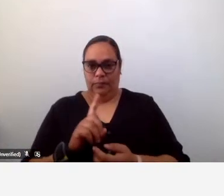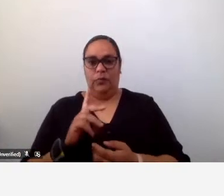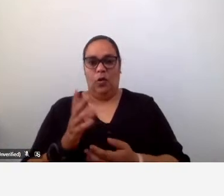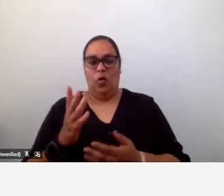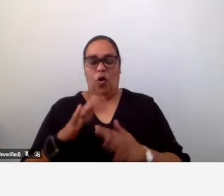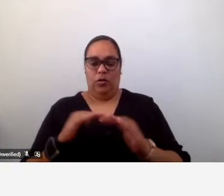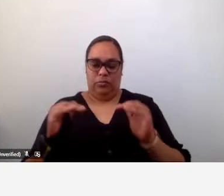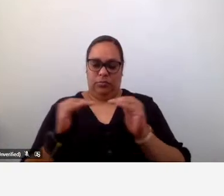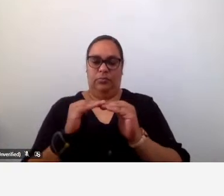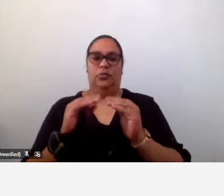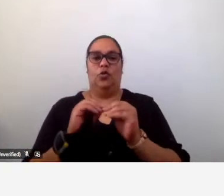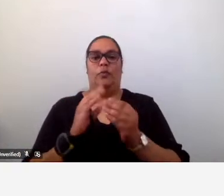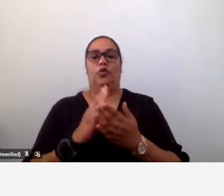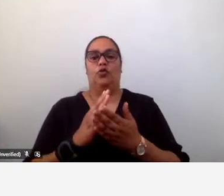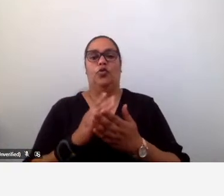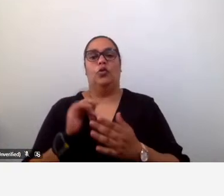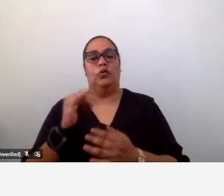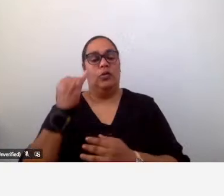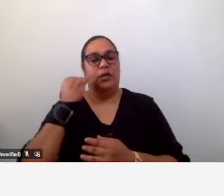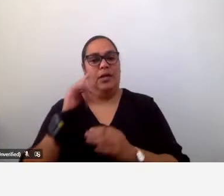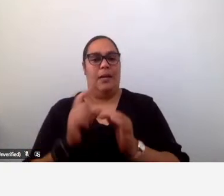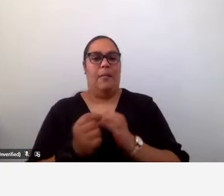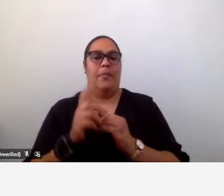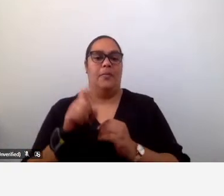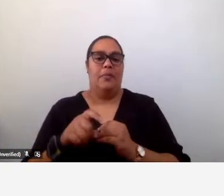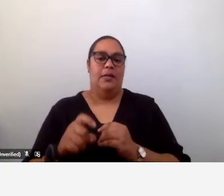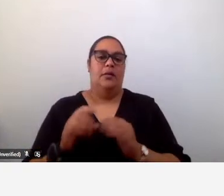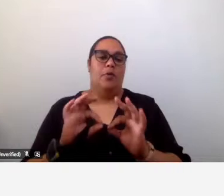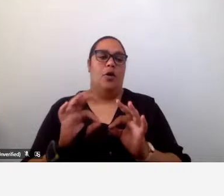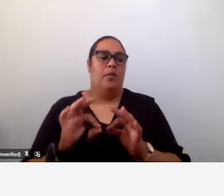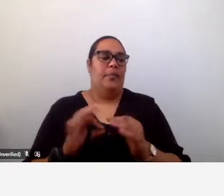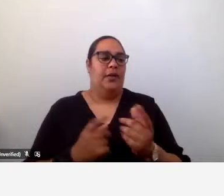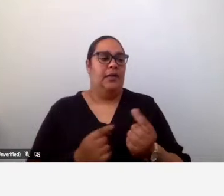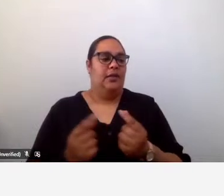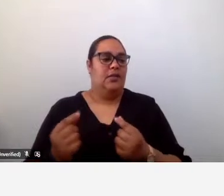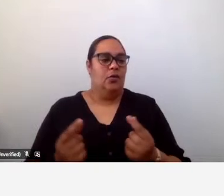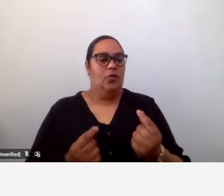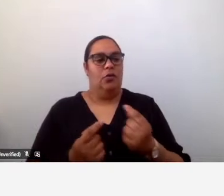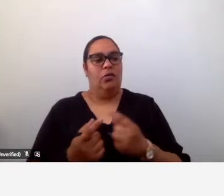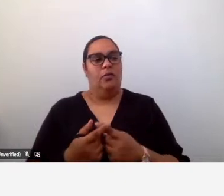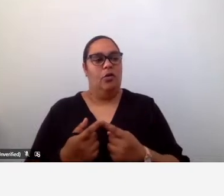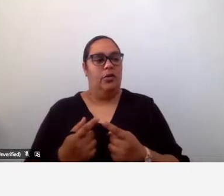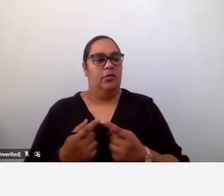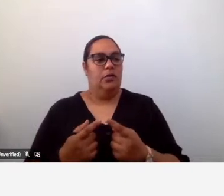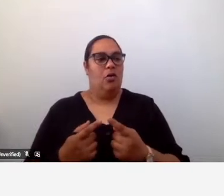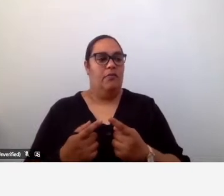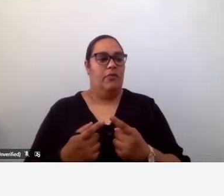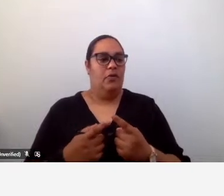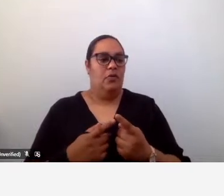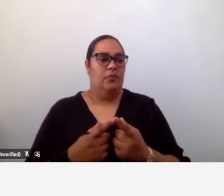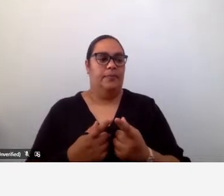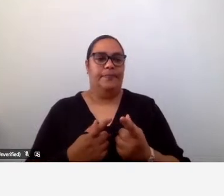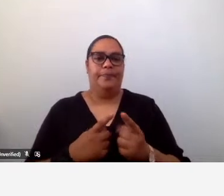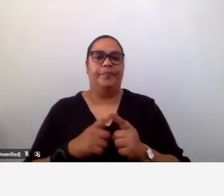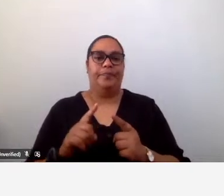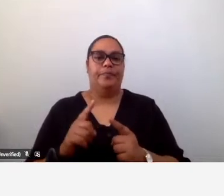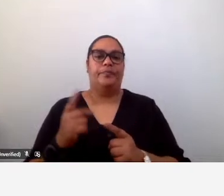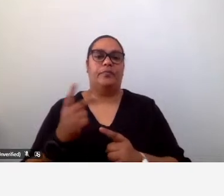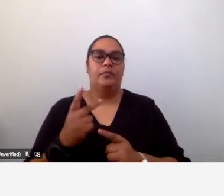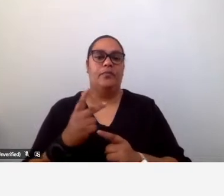par to make sure that initiation happens properly. But also to highlight on that, remember